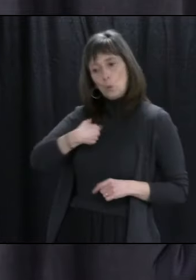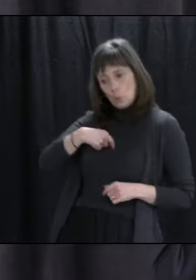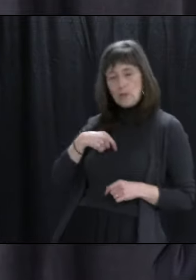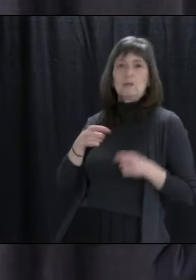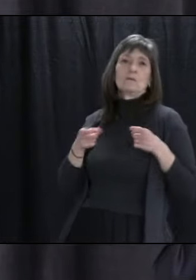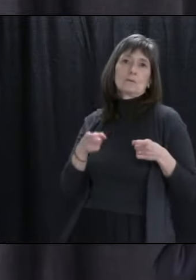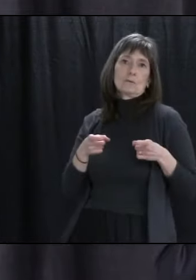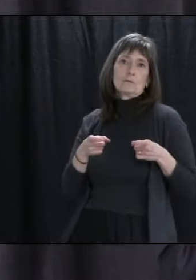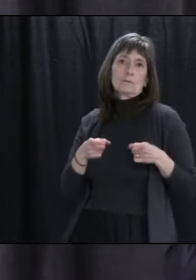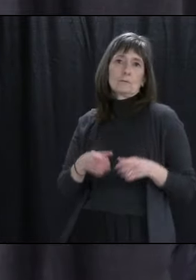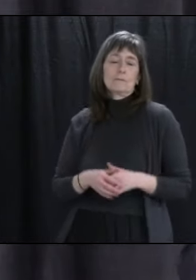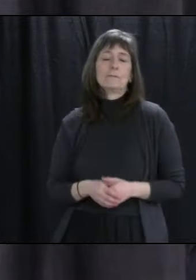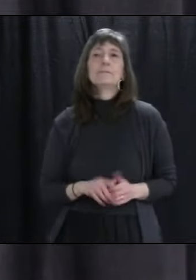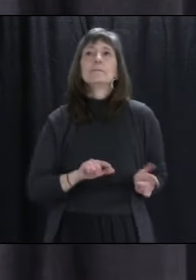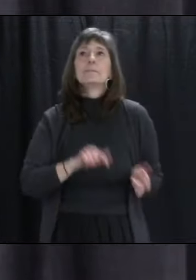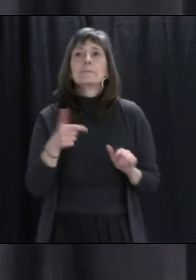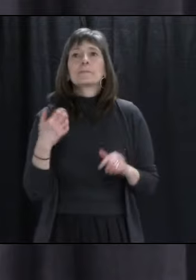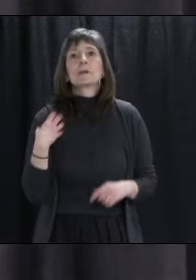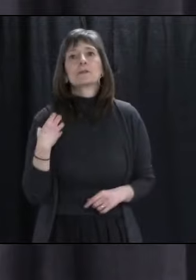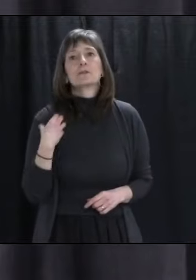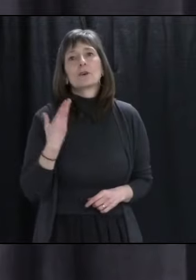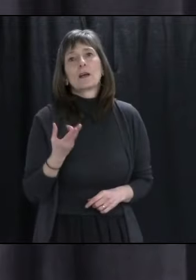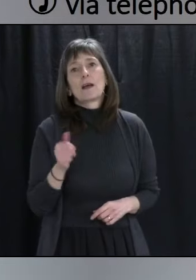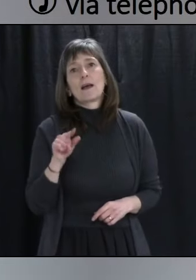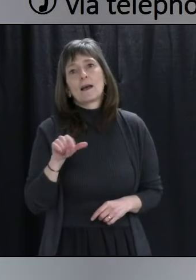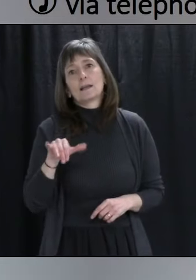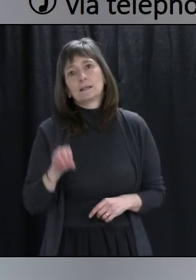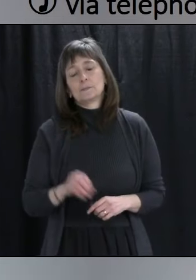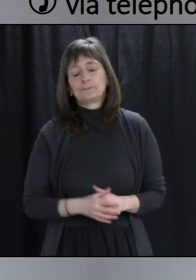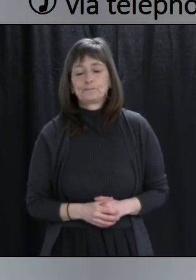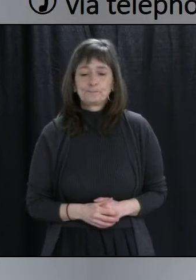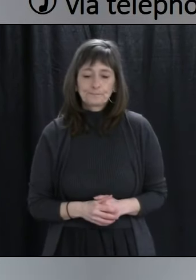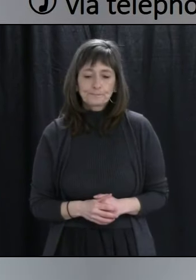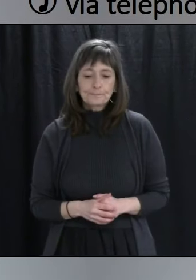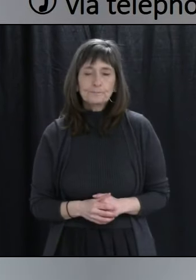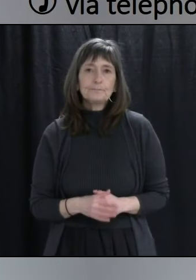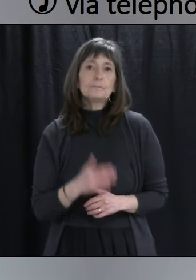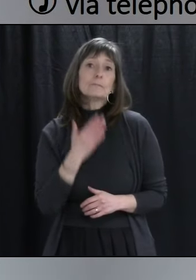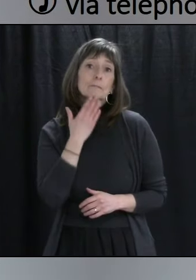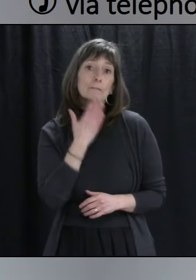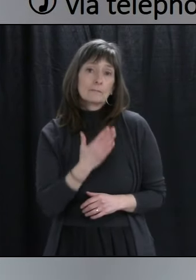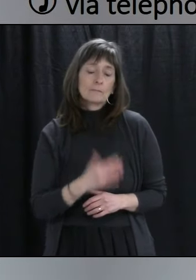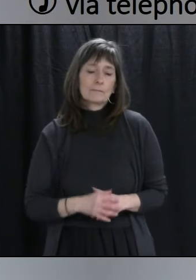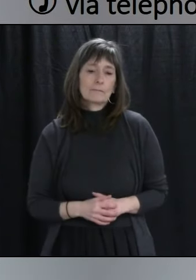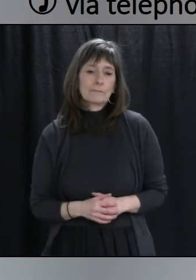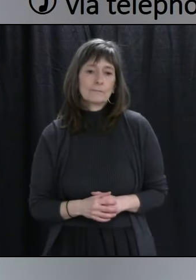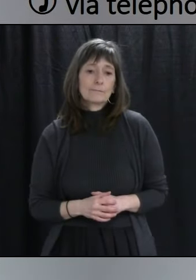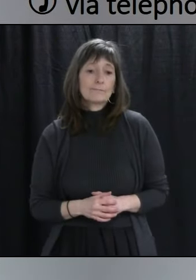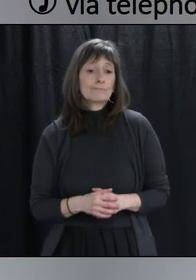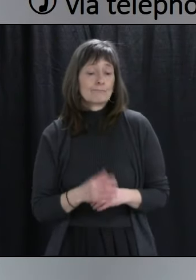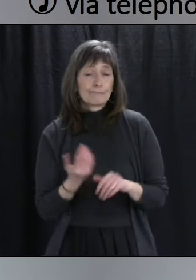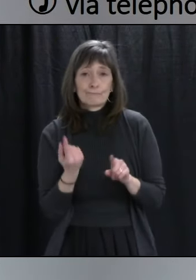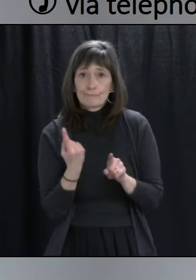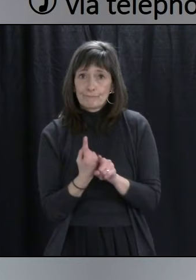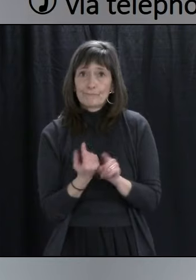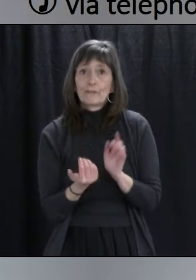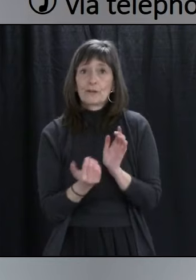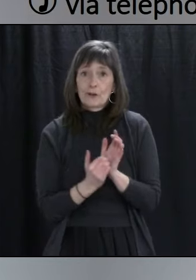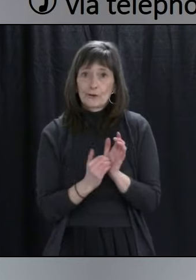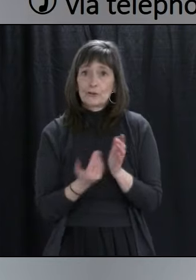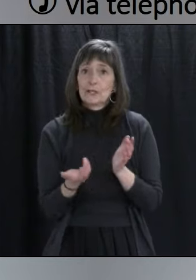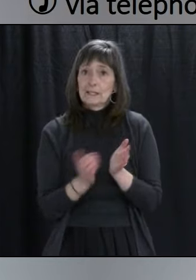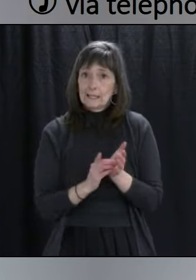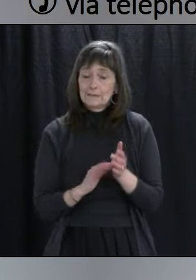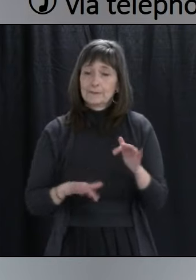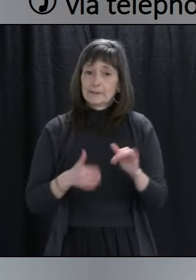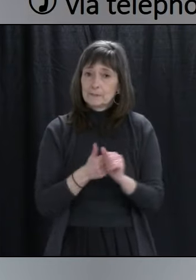for a few comments. Thank you very much, Premier. Well, we've heard Dr. Fitzgerald give an update, and yet again we've